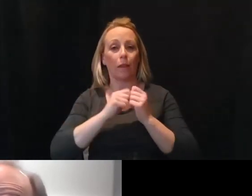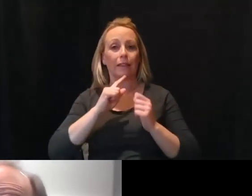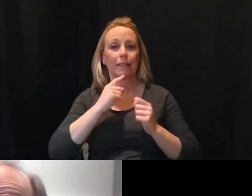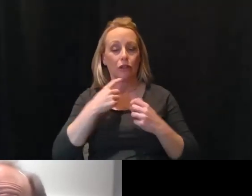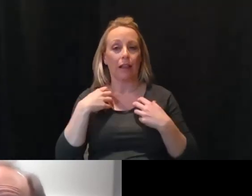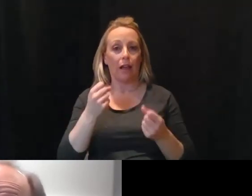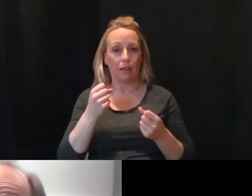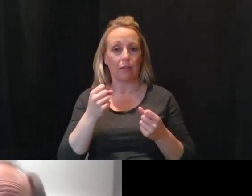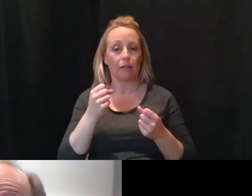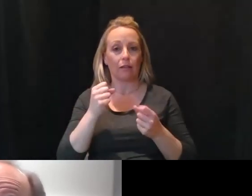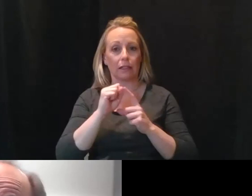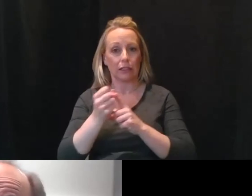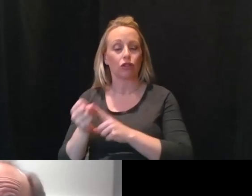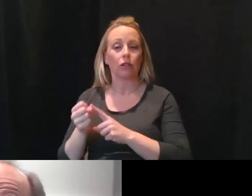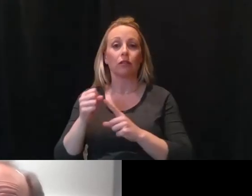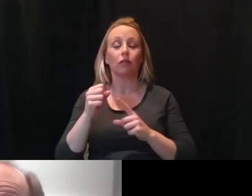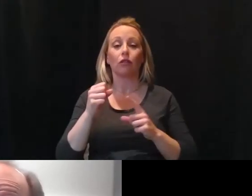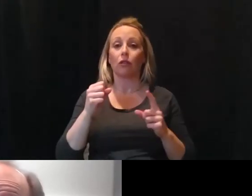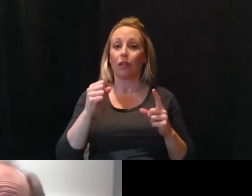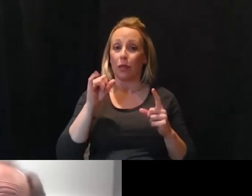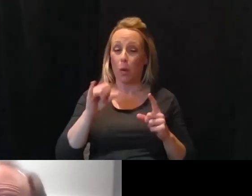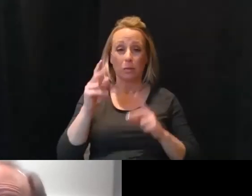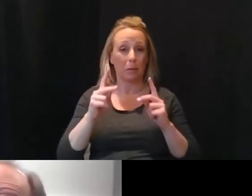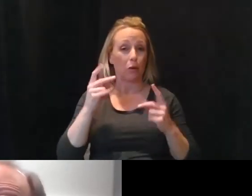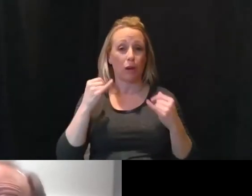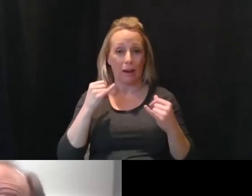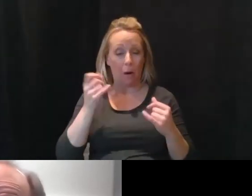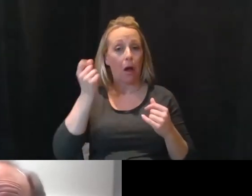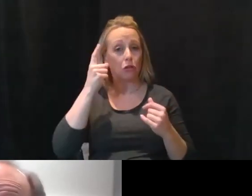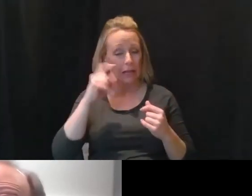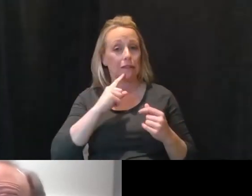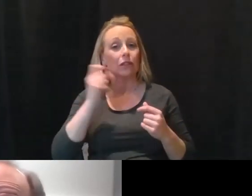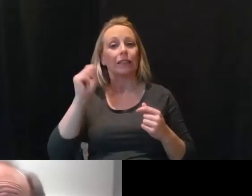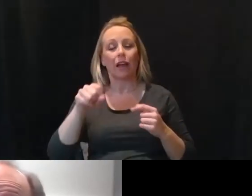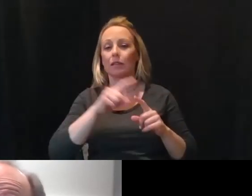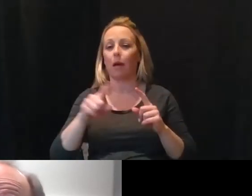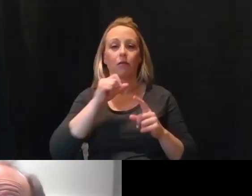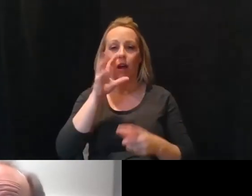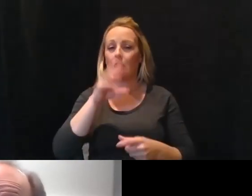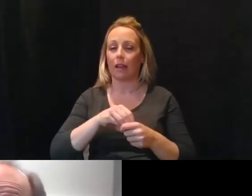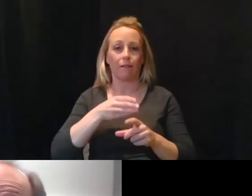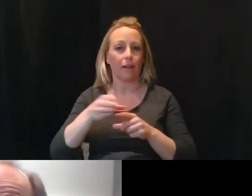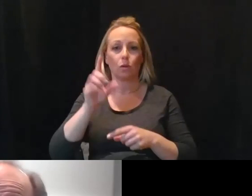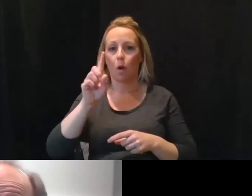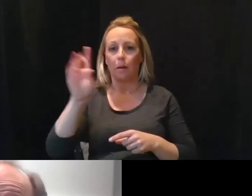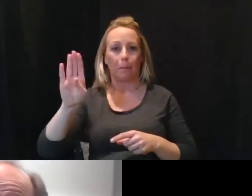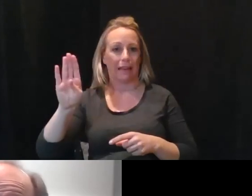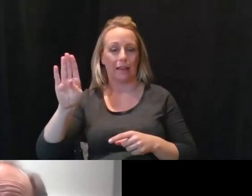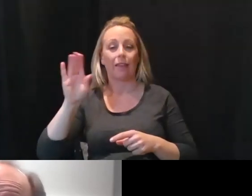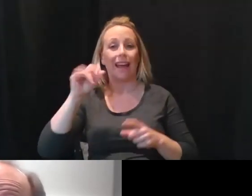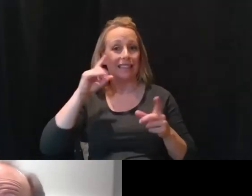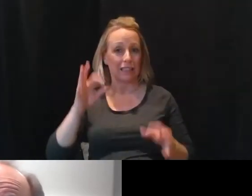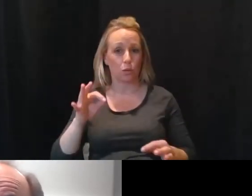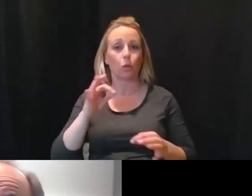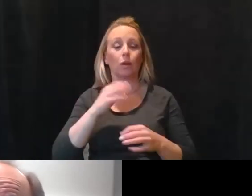time, these persons are not included in Phase 1B in Iowa. This decision was made by